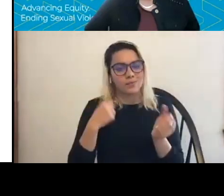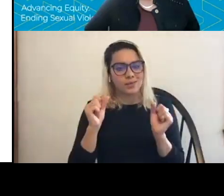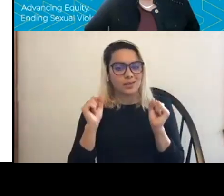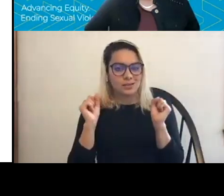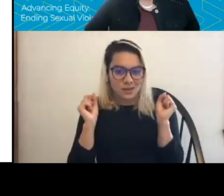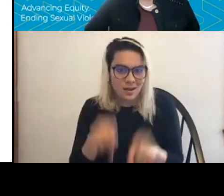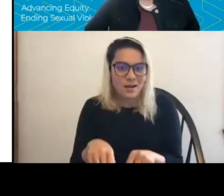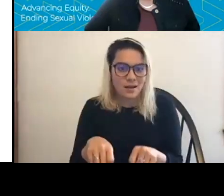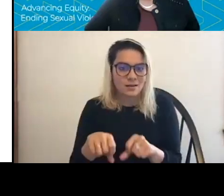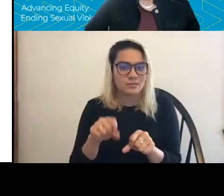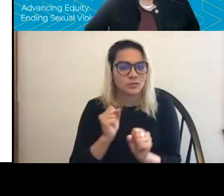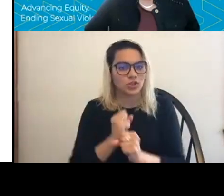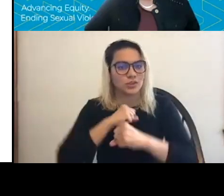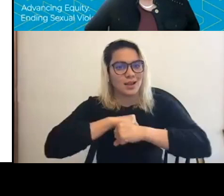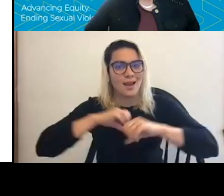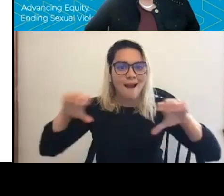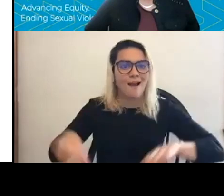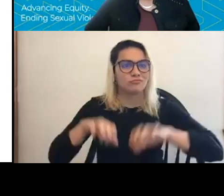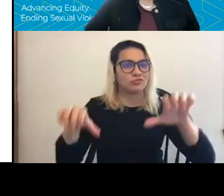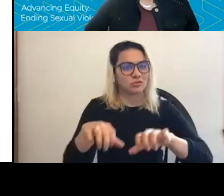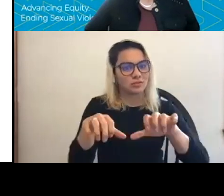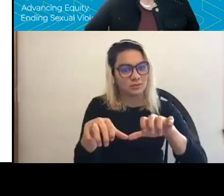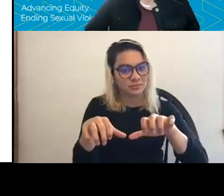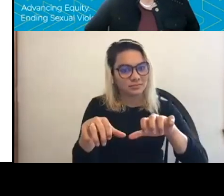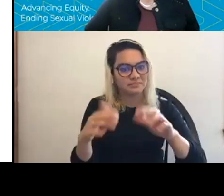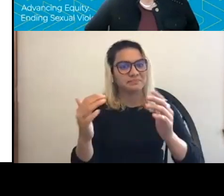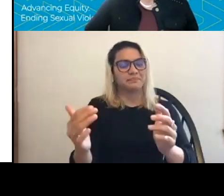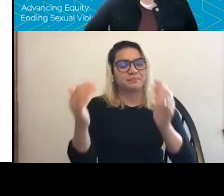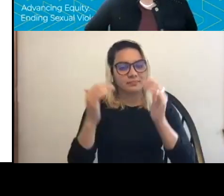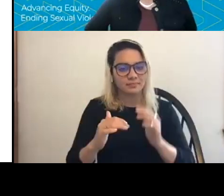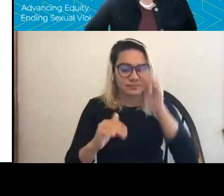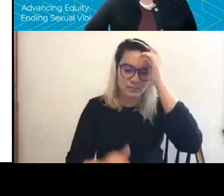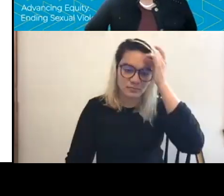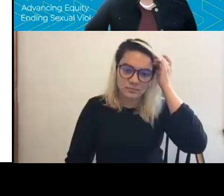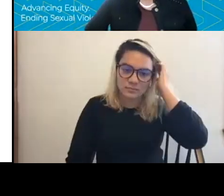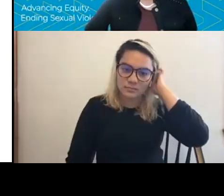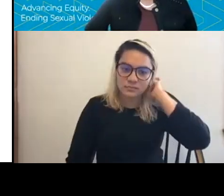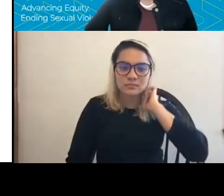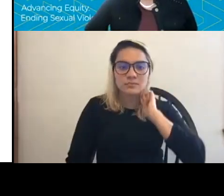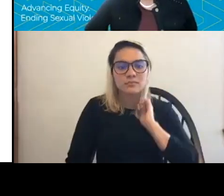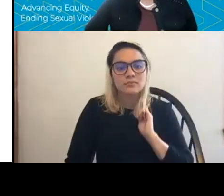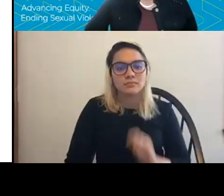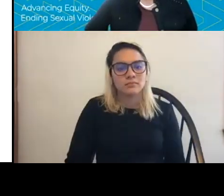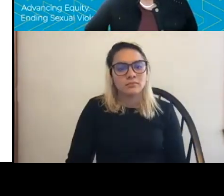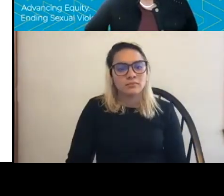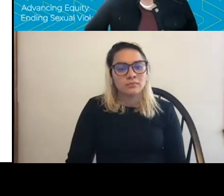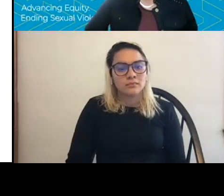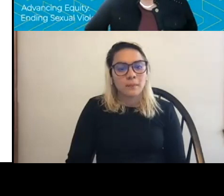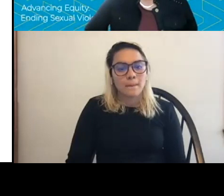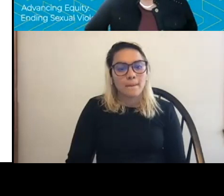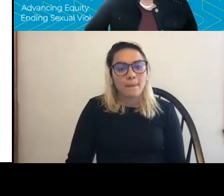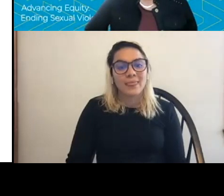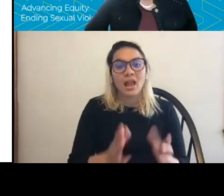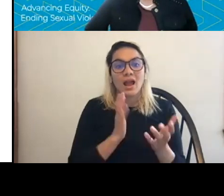possible. And then finally, of course, and coming back to this idea of like our desired outcomes, we get to,